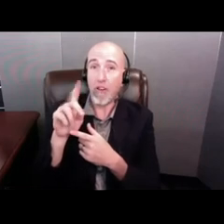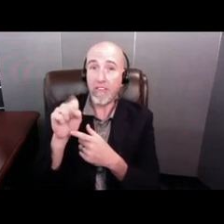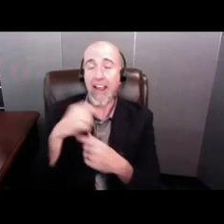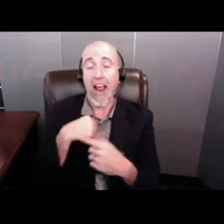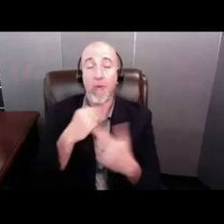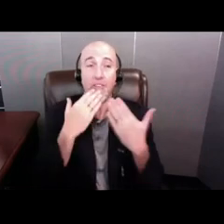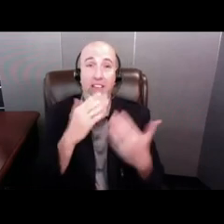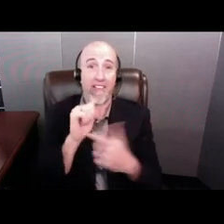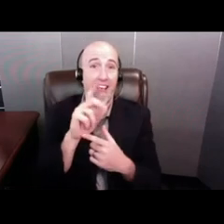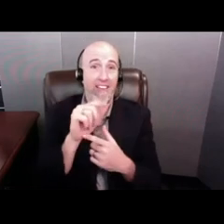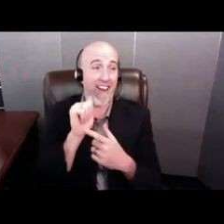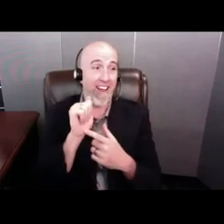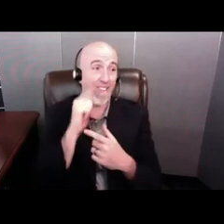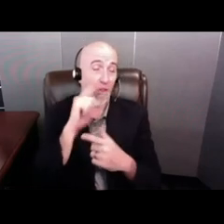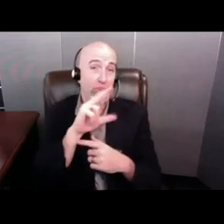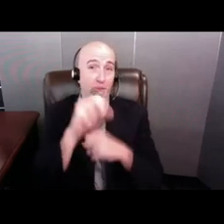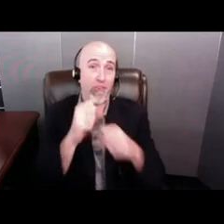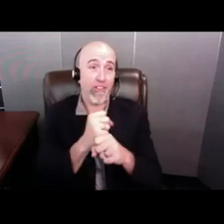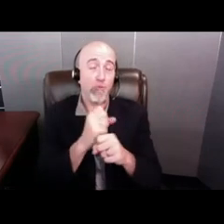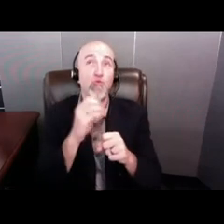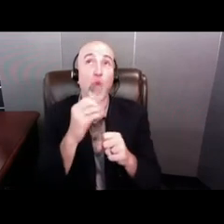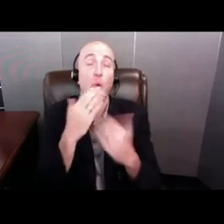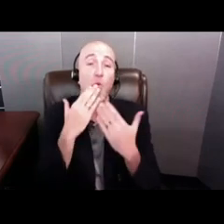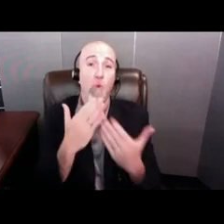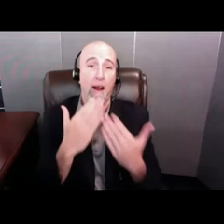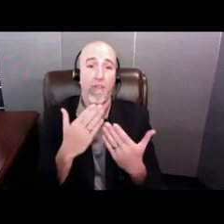30 years. We're so grateful.